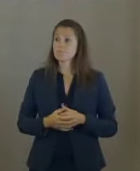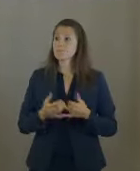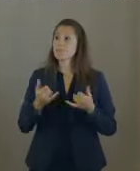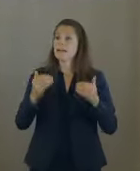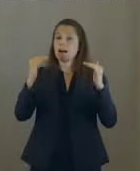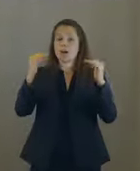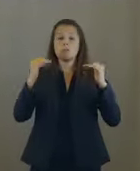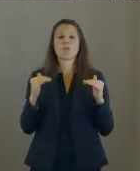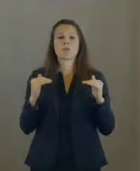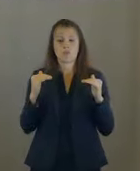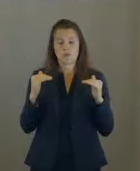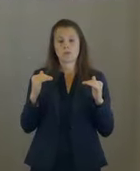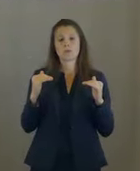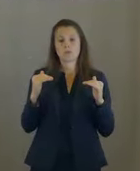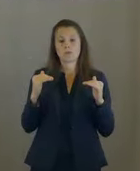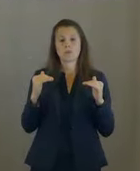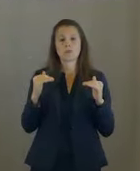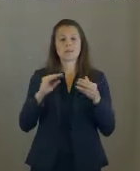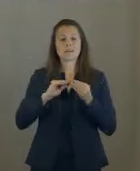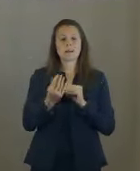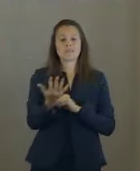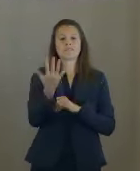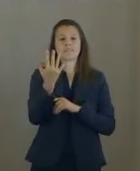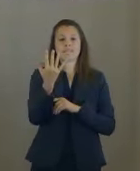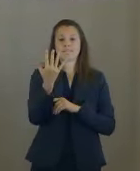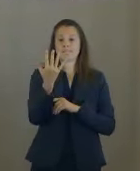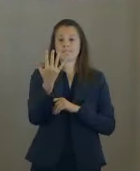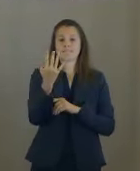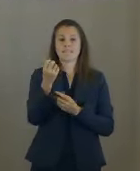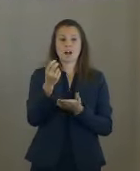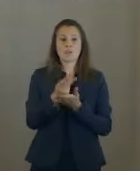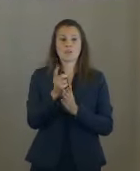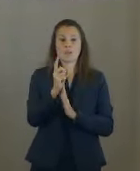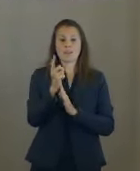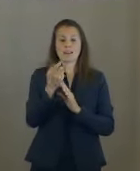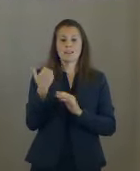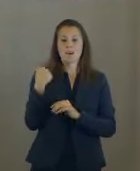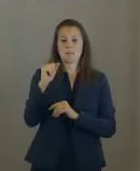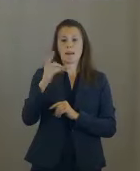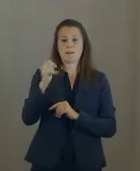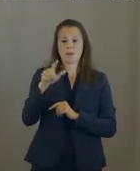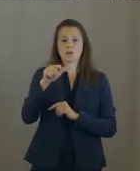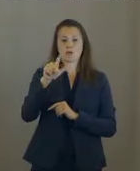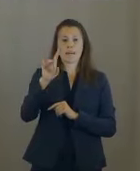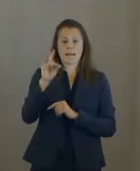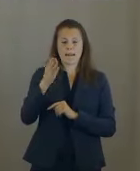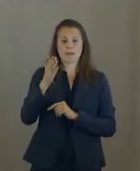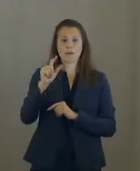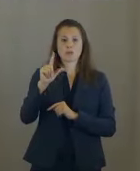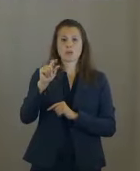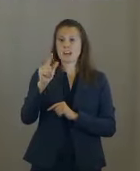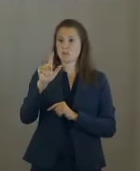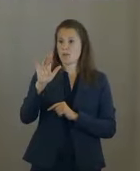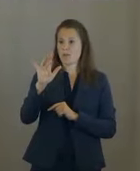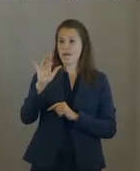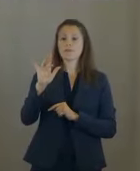Next up, friends, on our agenda is item 5, approval of minutes from our April 28th, 2025 meeting. Are